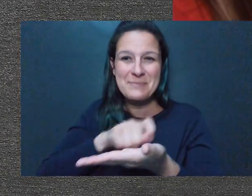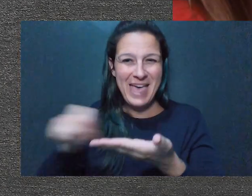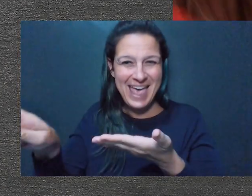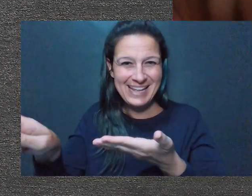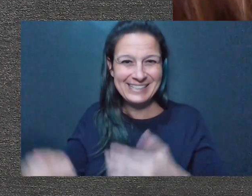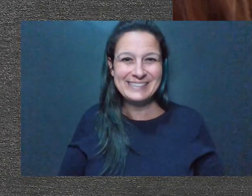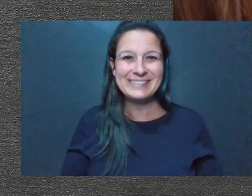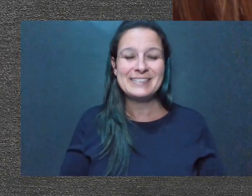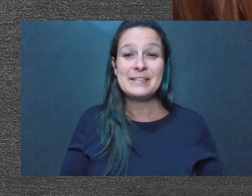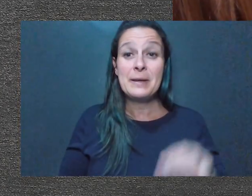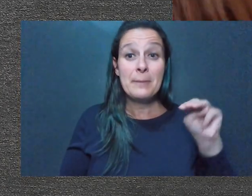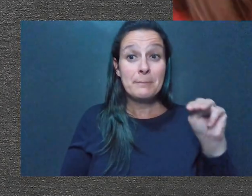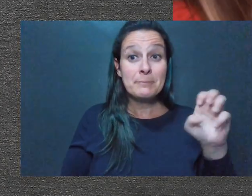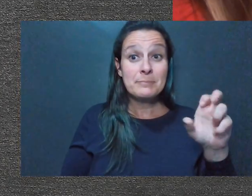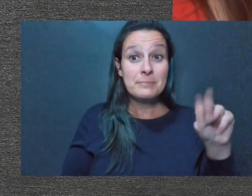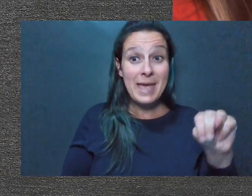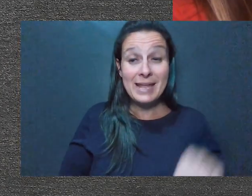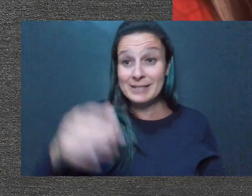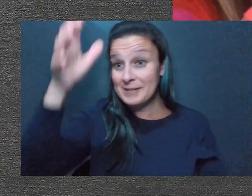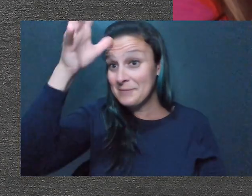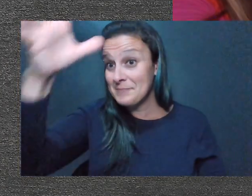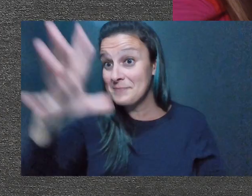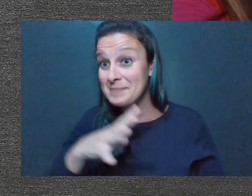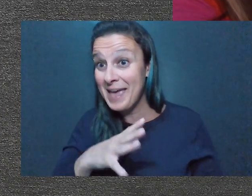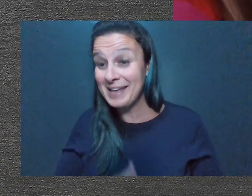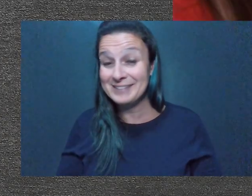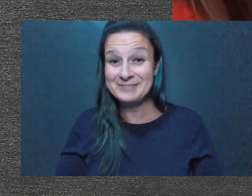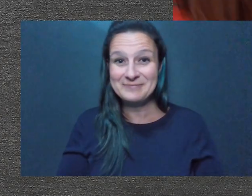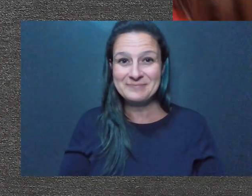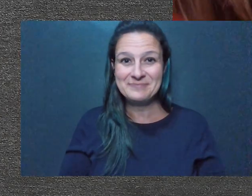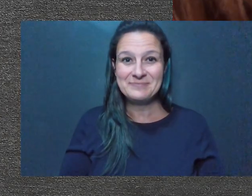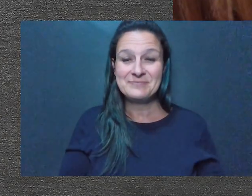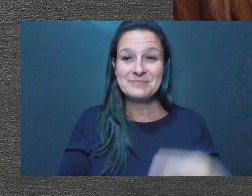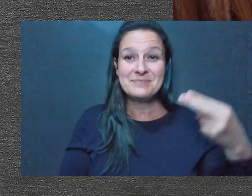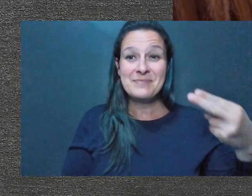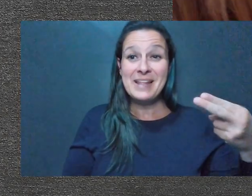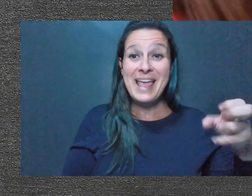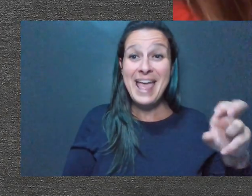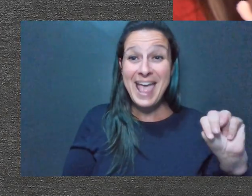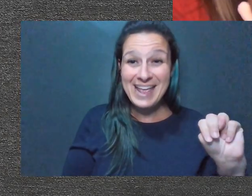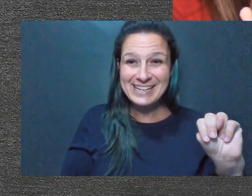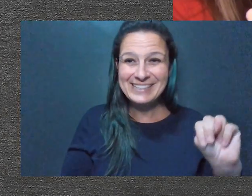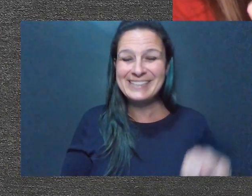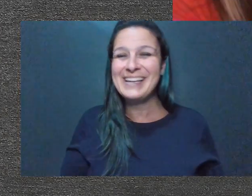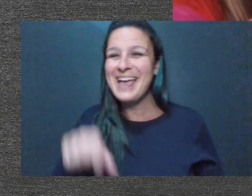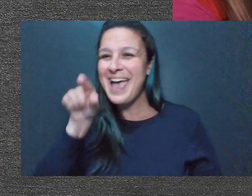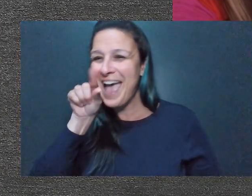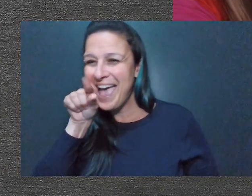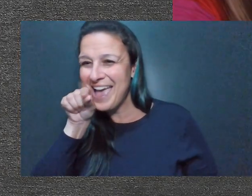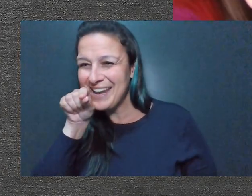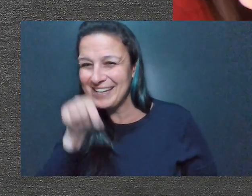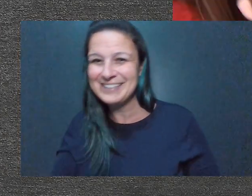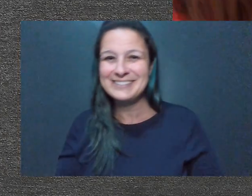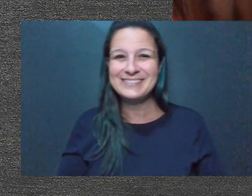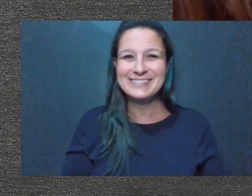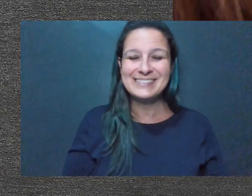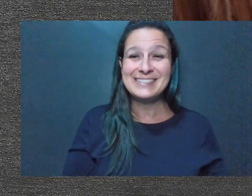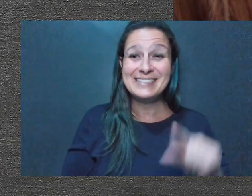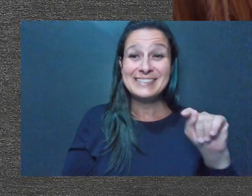pen. Men, men. Hen,